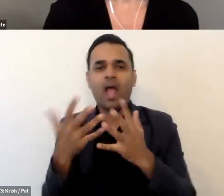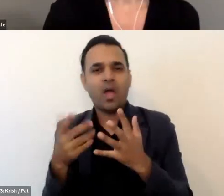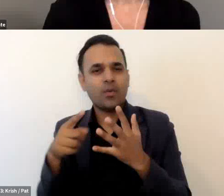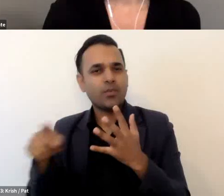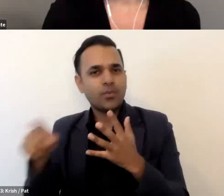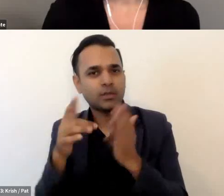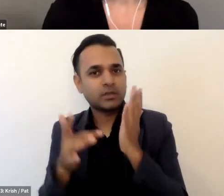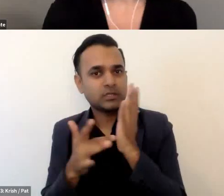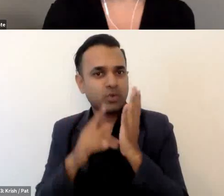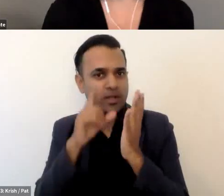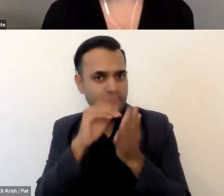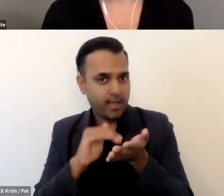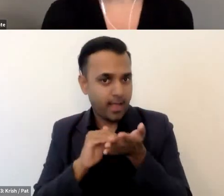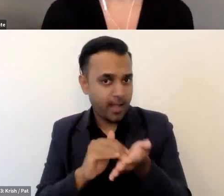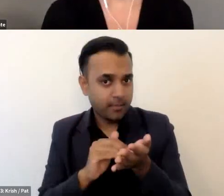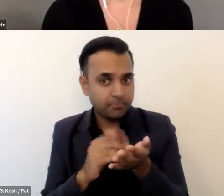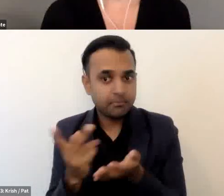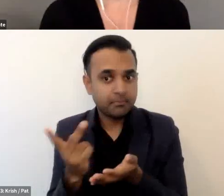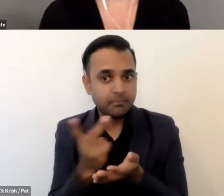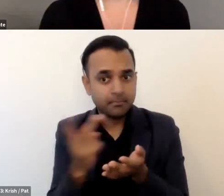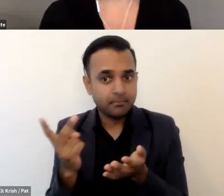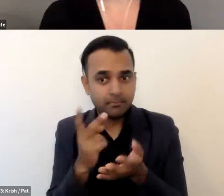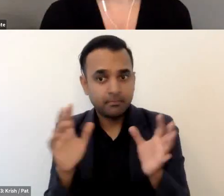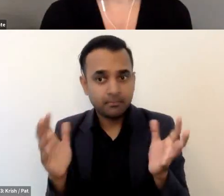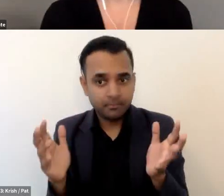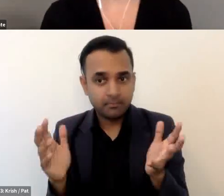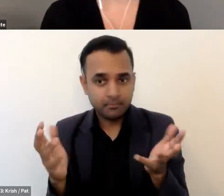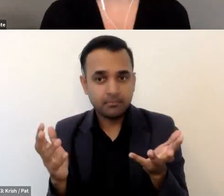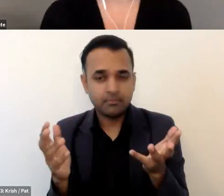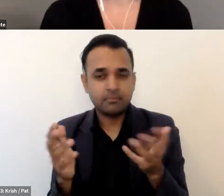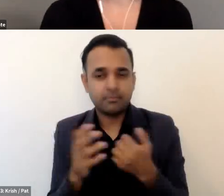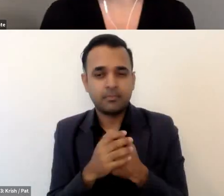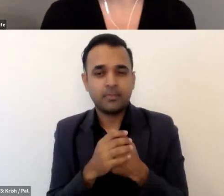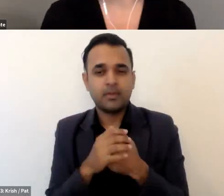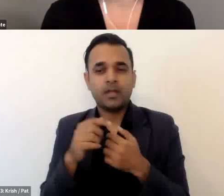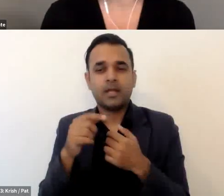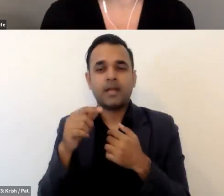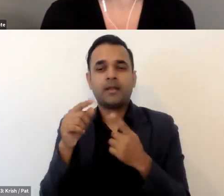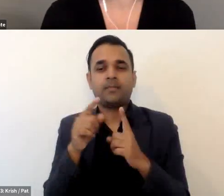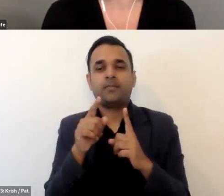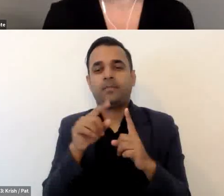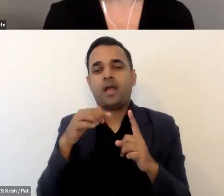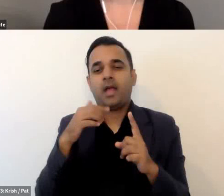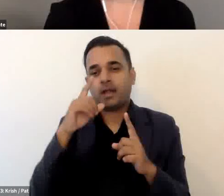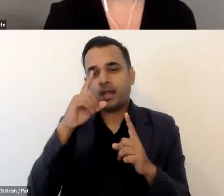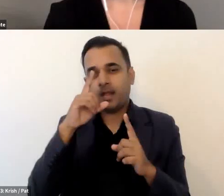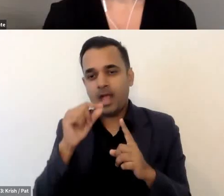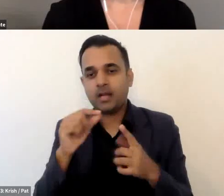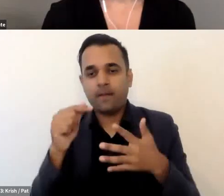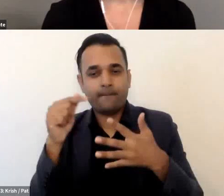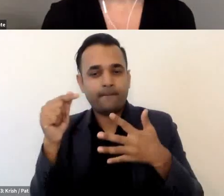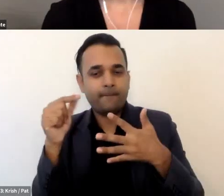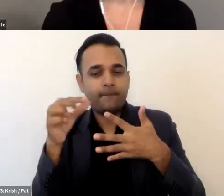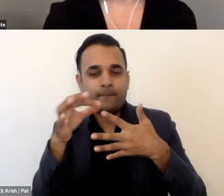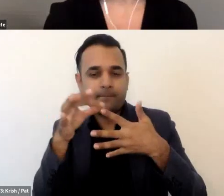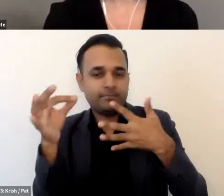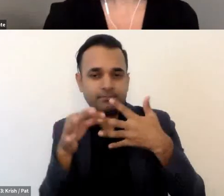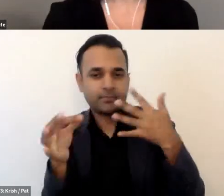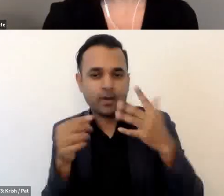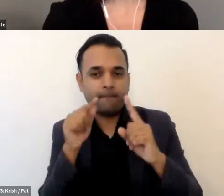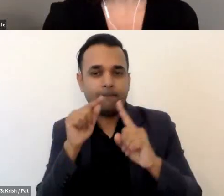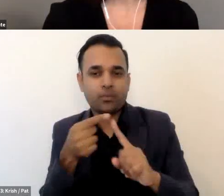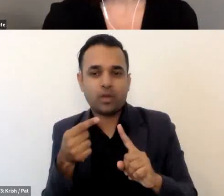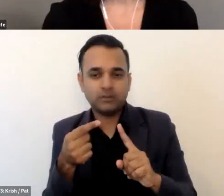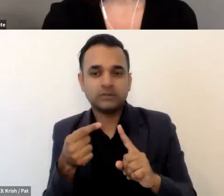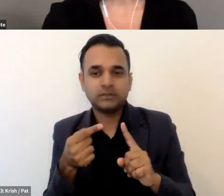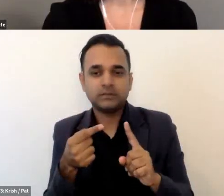Didn't mean to interrupt there, Zoe. Can I pick up on one of those points when you've finished? No, yep. Go for it. Please. Just picking up on what you've both been talking about,